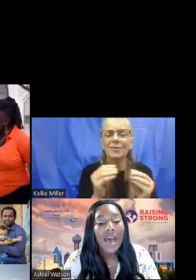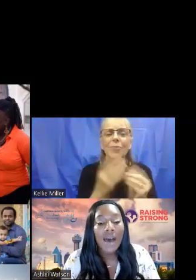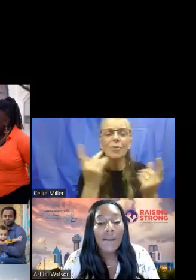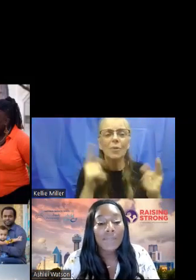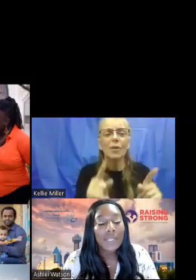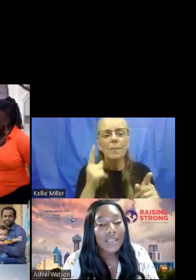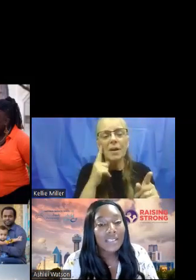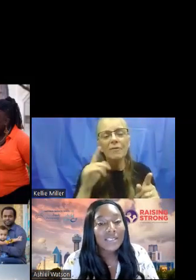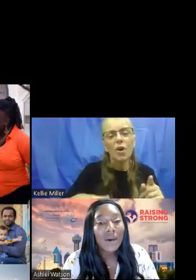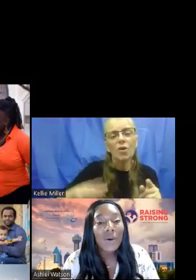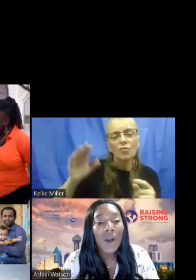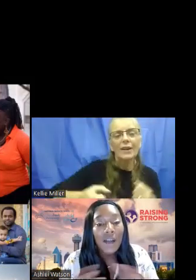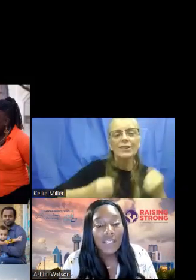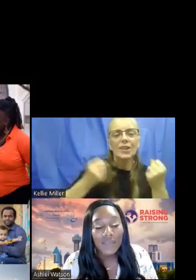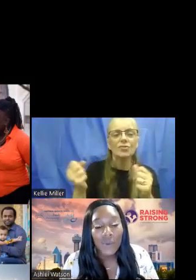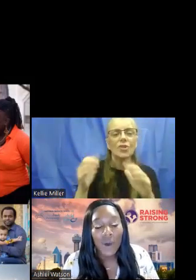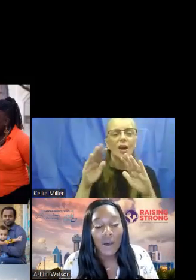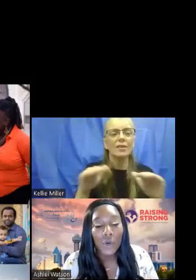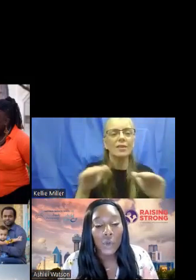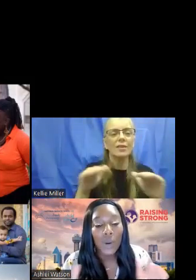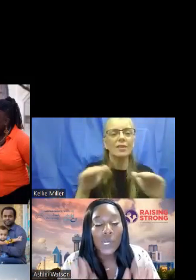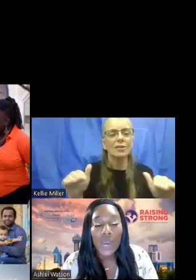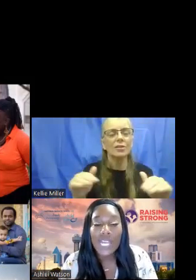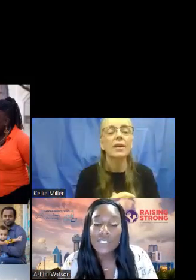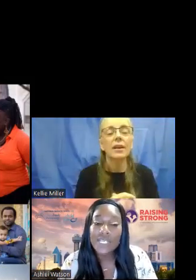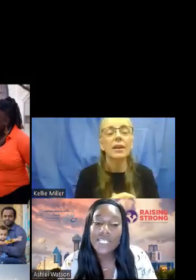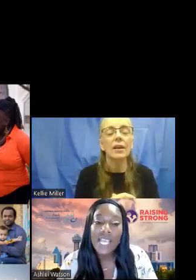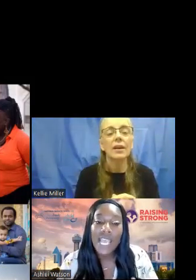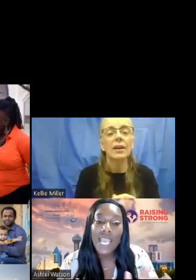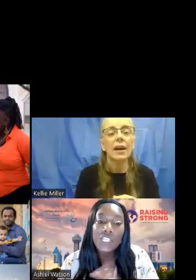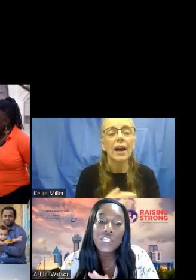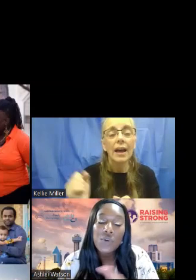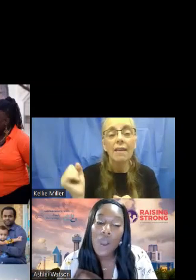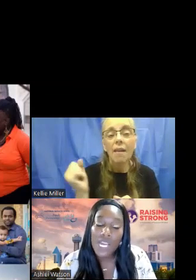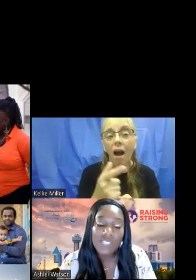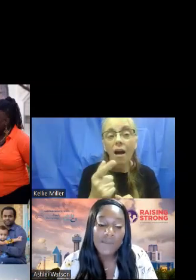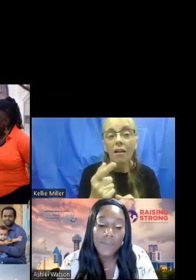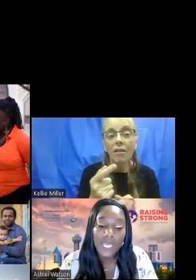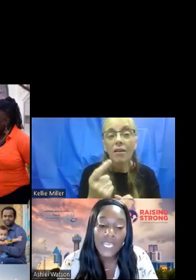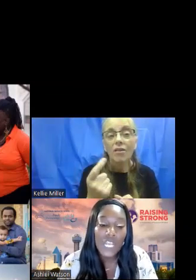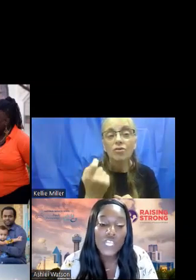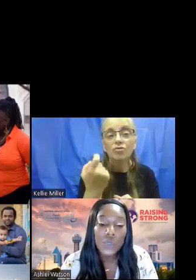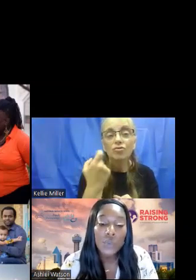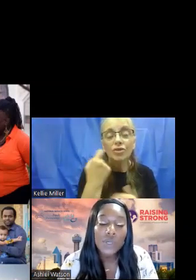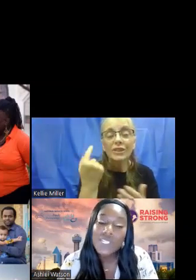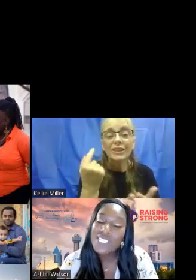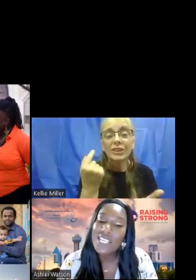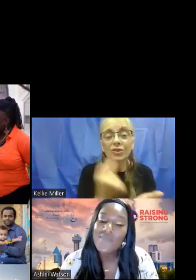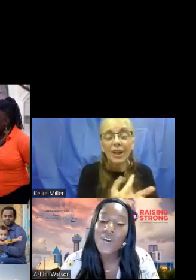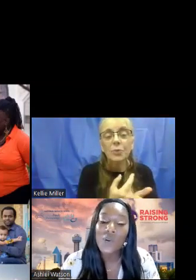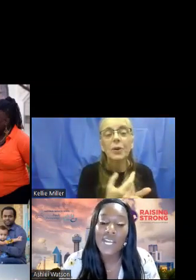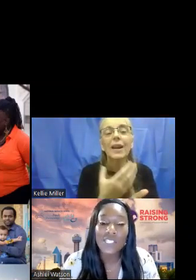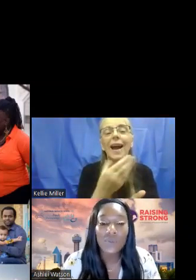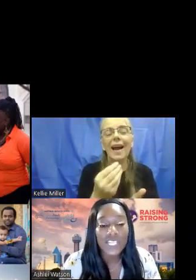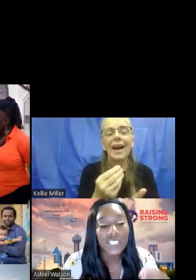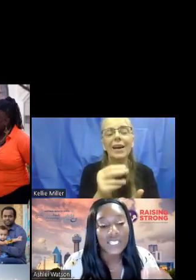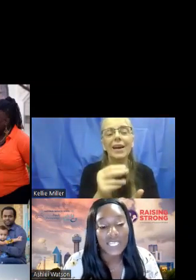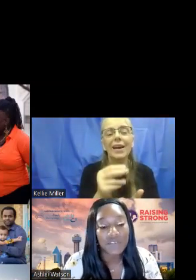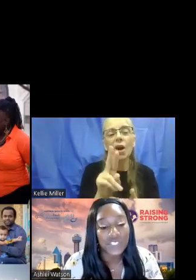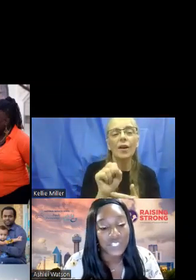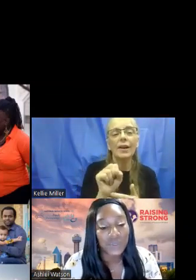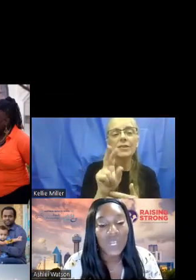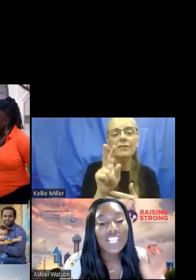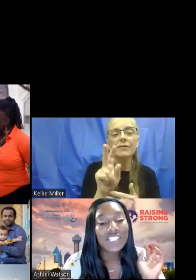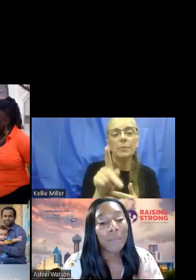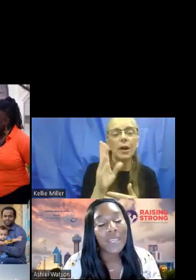Strong. And also, all of you all who are graduates and you RSVP'd, you will receive a graduation